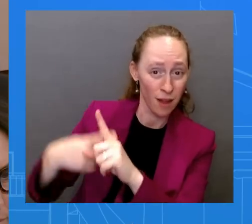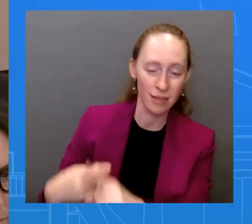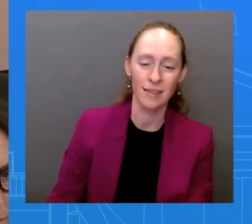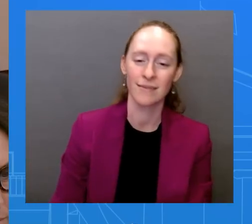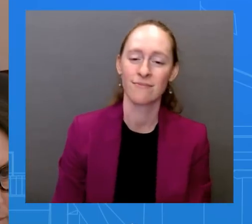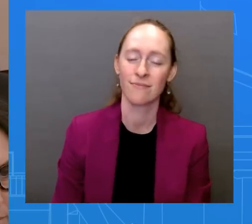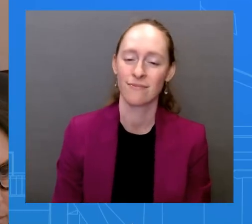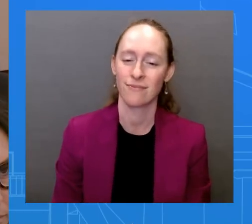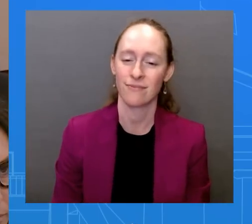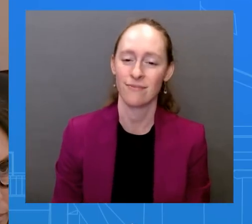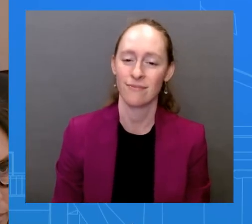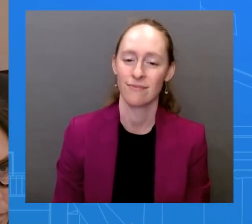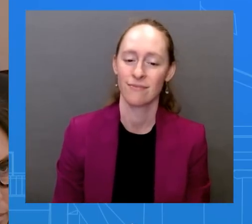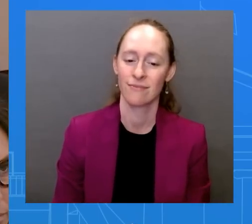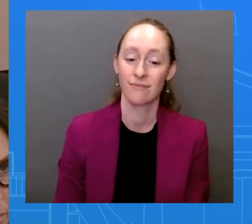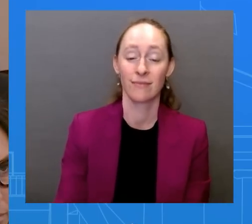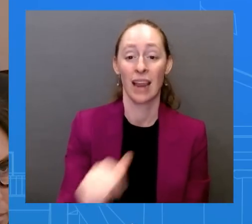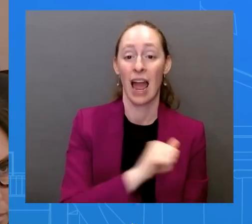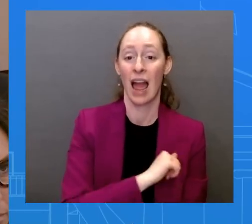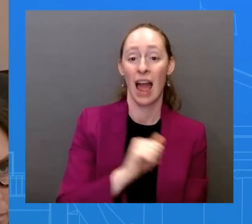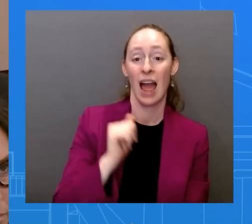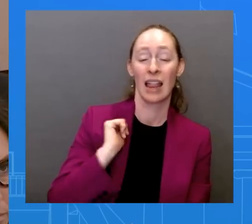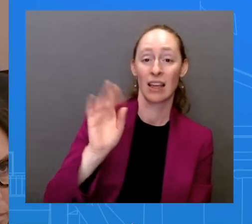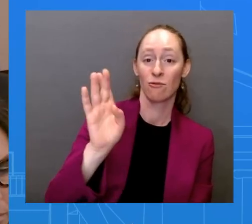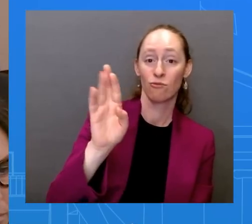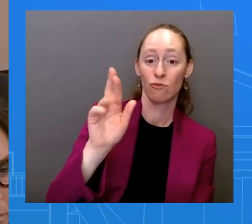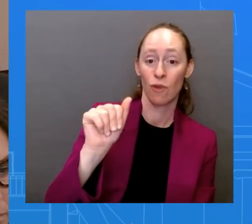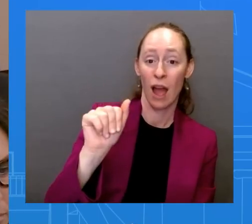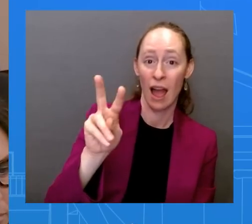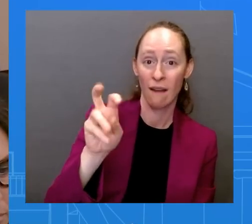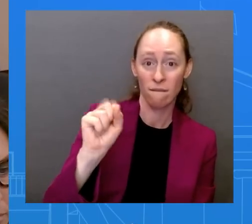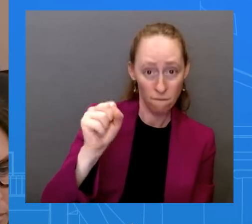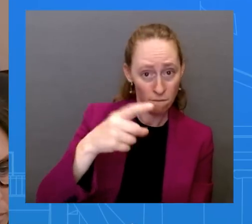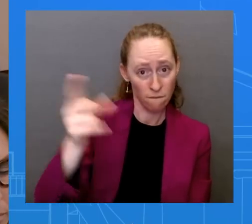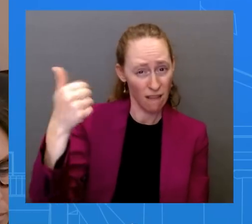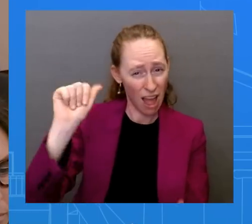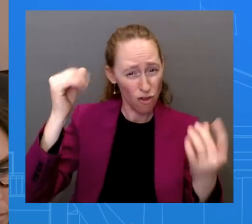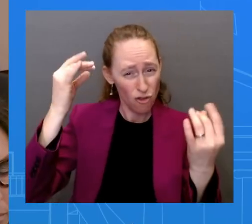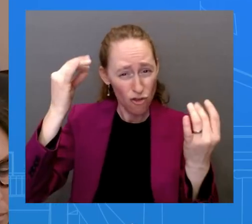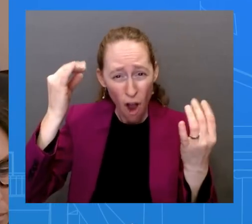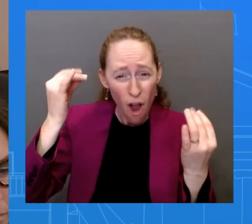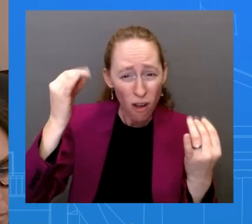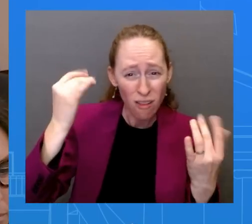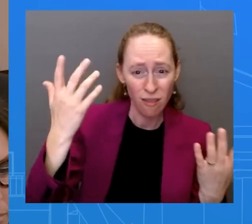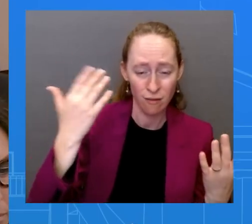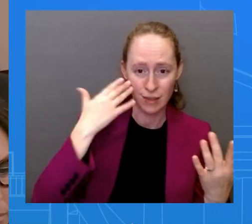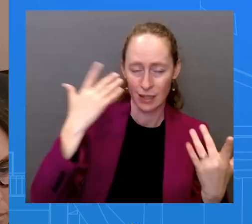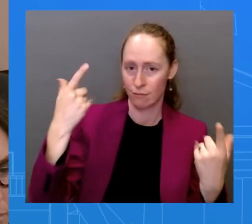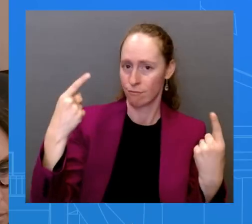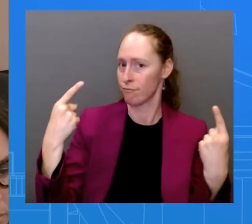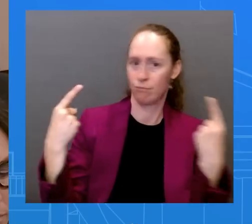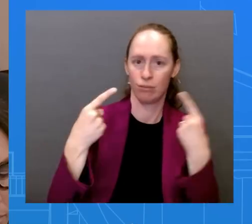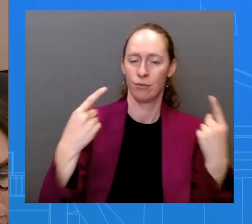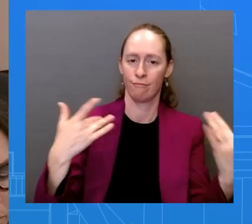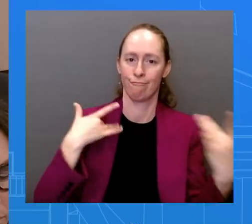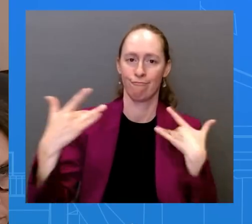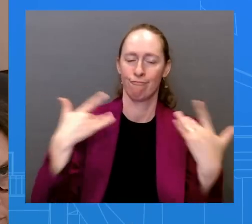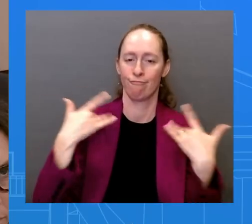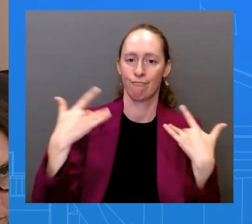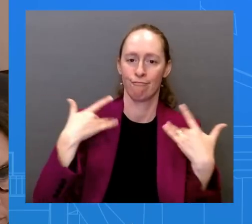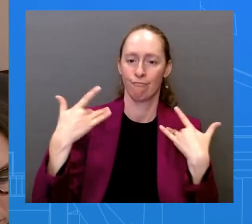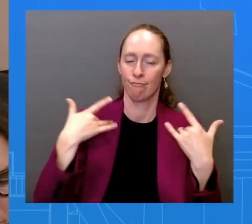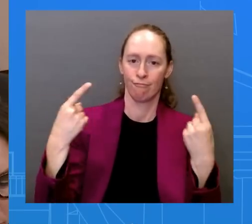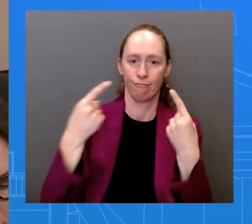the president has any thoughts about some of the controversial about the team name, the Braves name, the